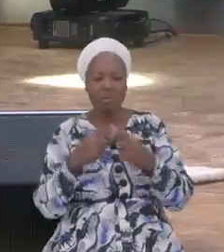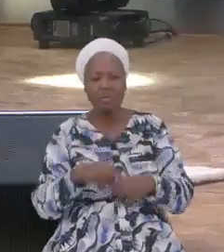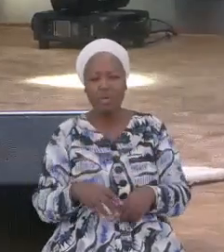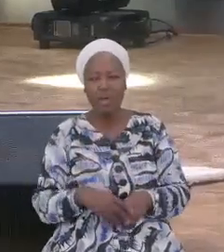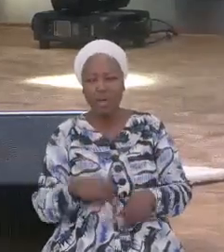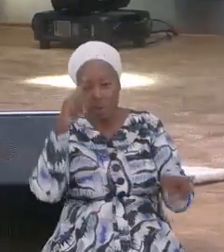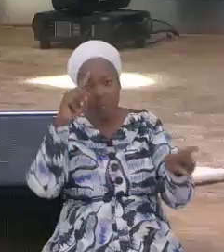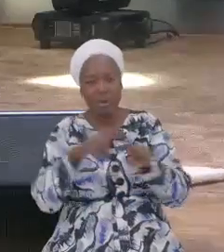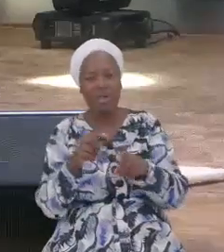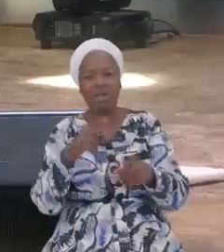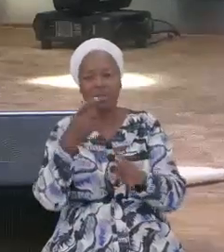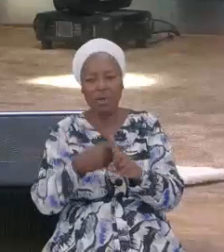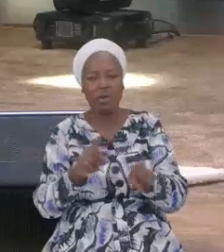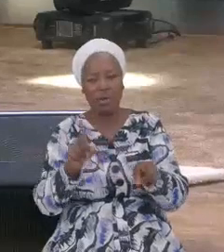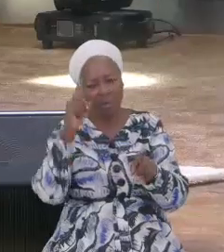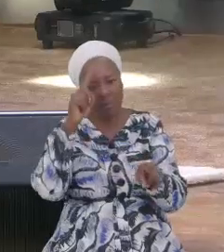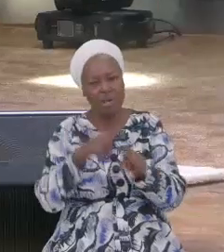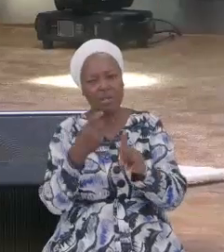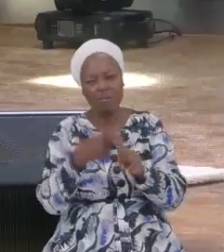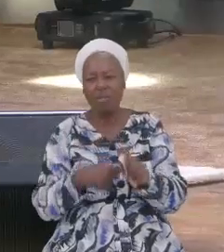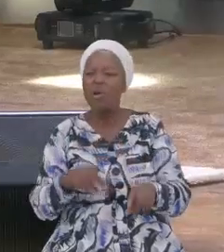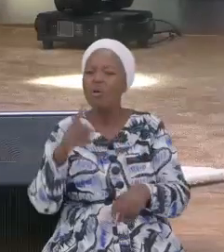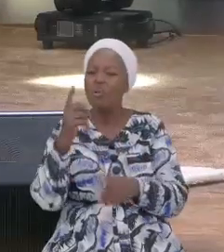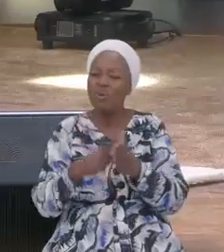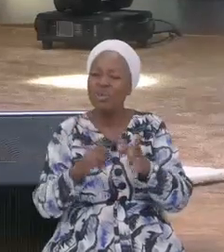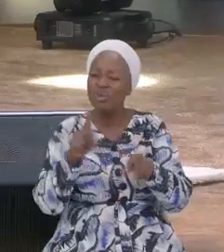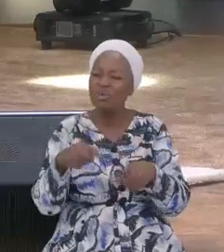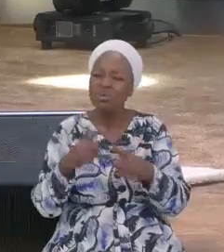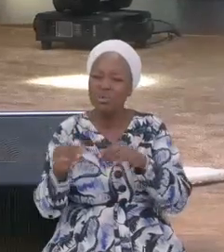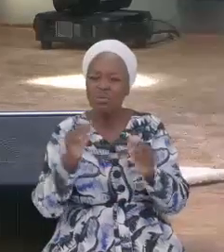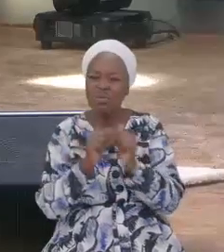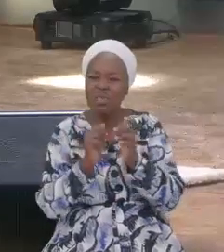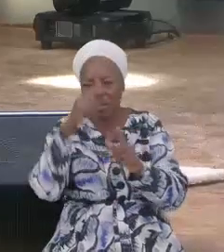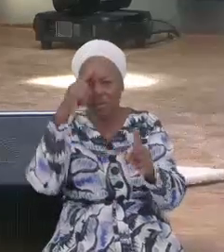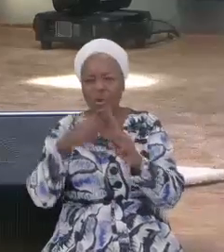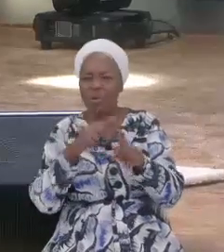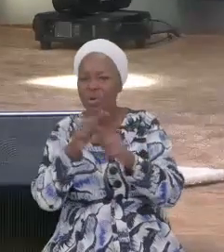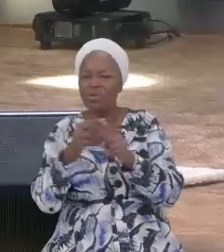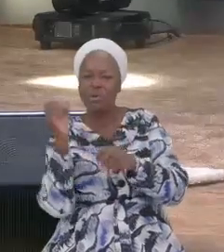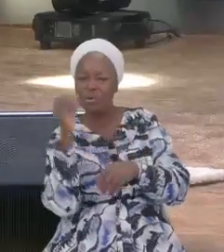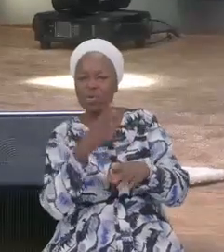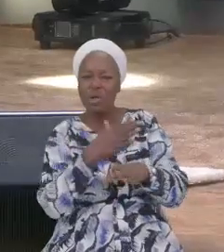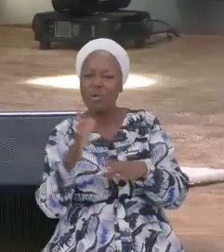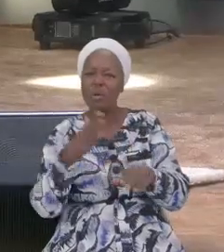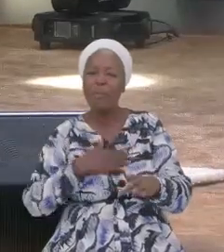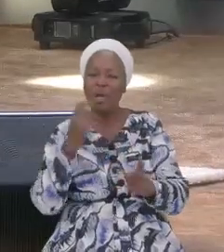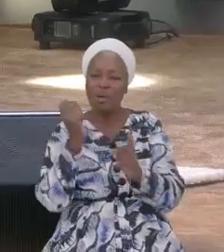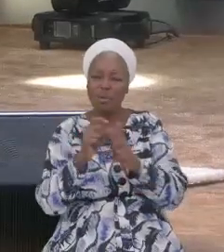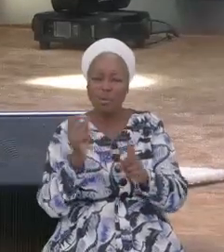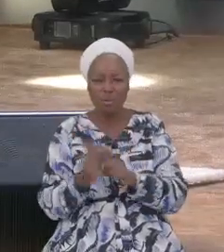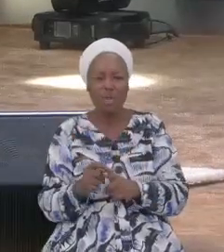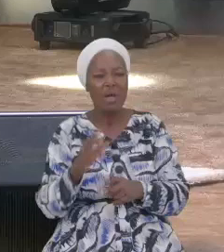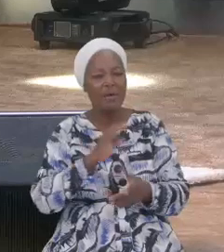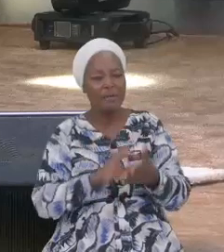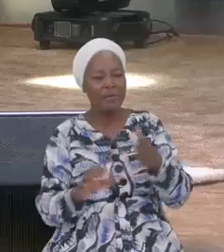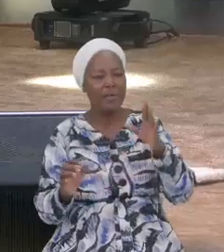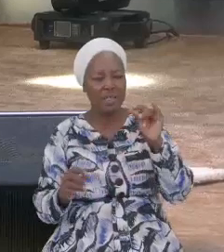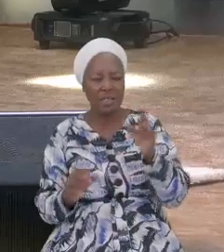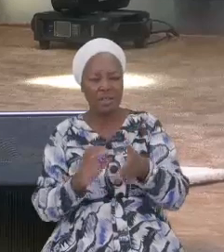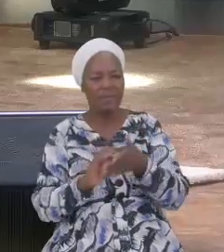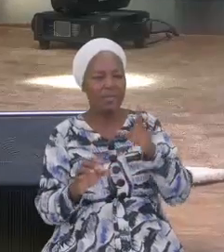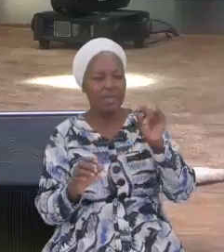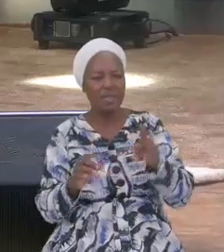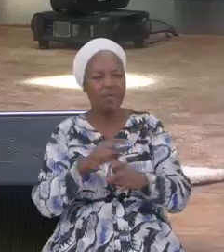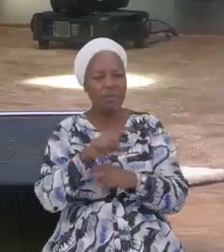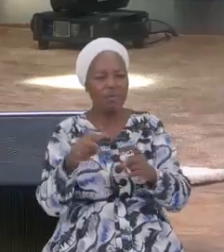have you got to do with prayer and covenant when you cast my words behind thee? Verse 18. In verse 18, when